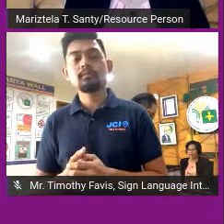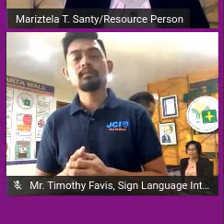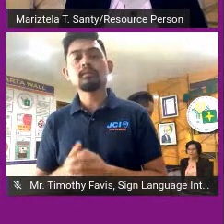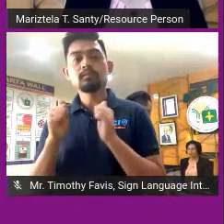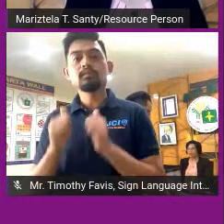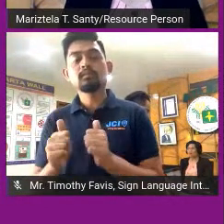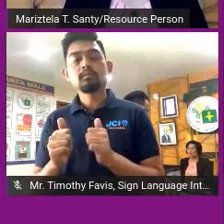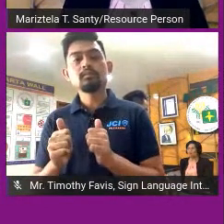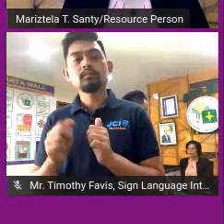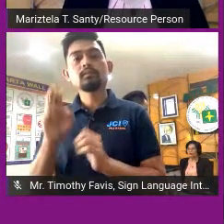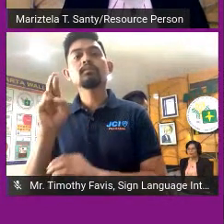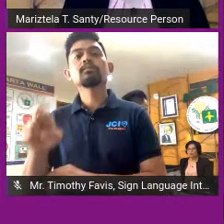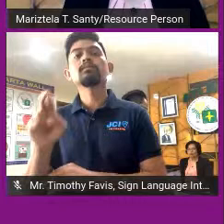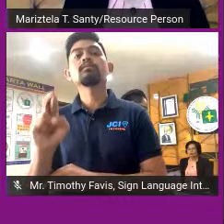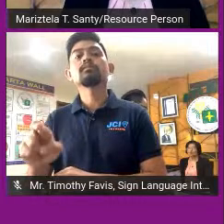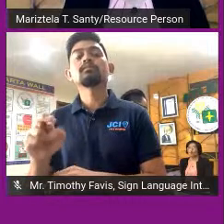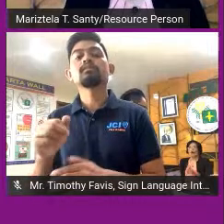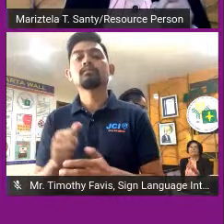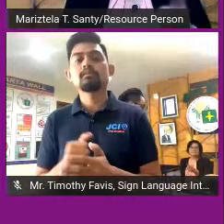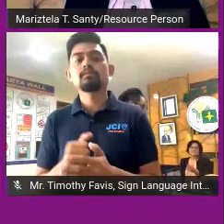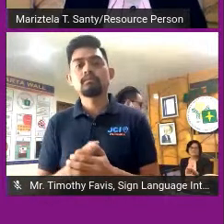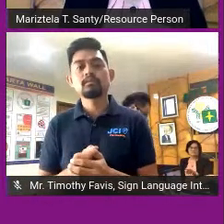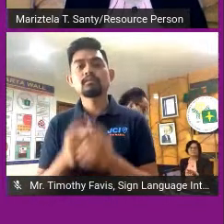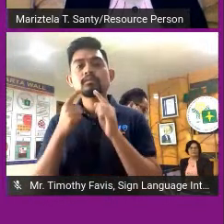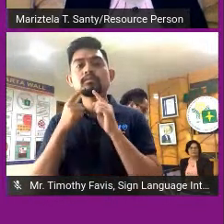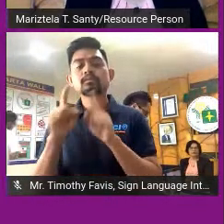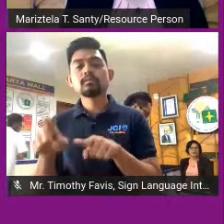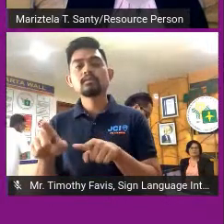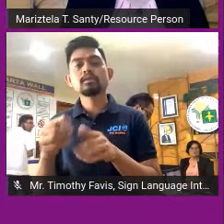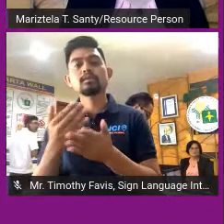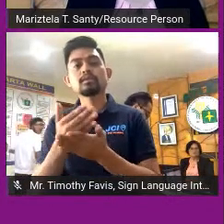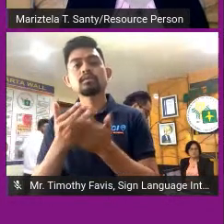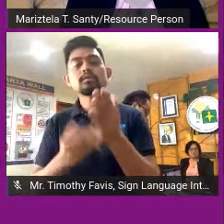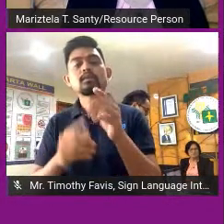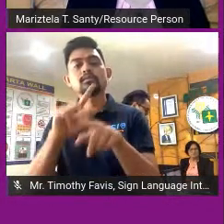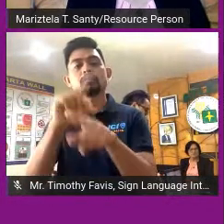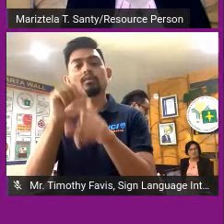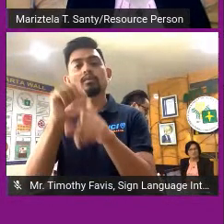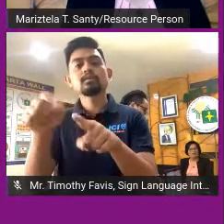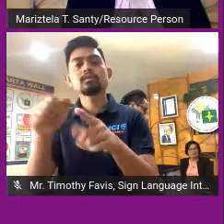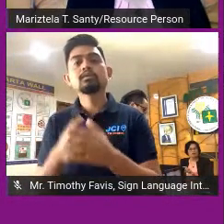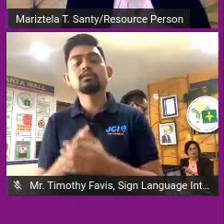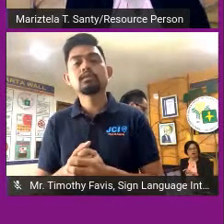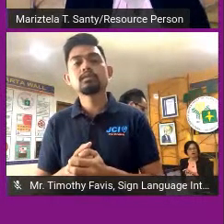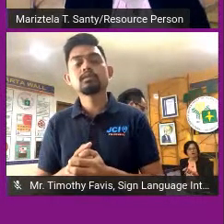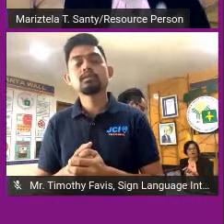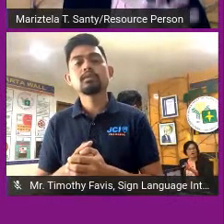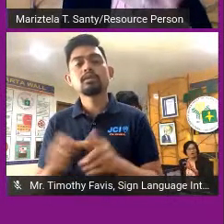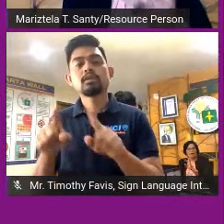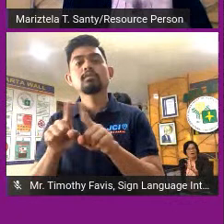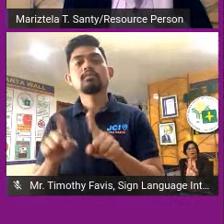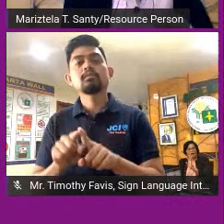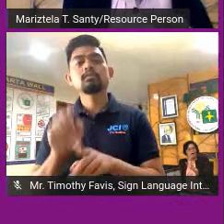be requiring you to answer some questions